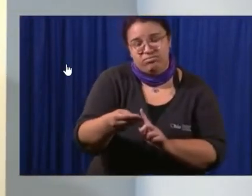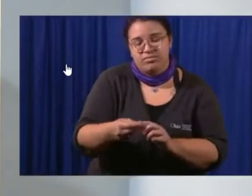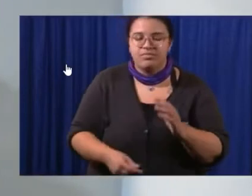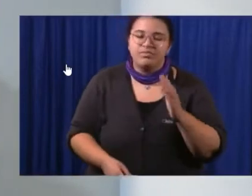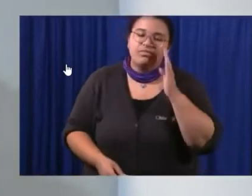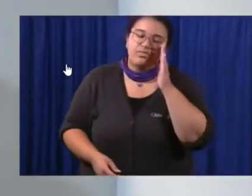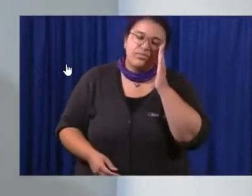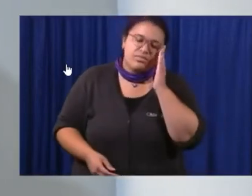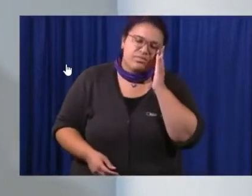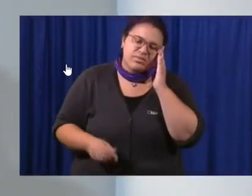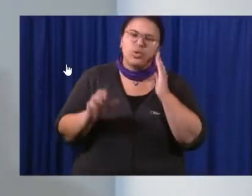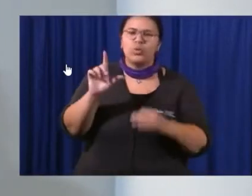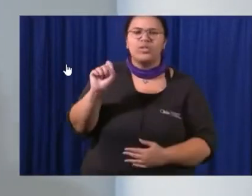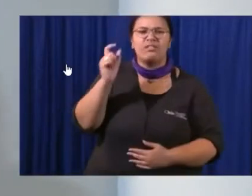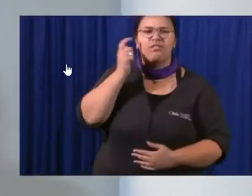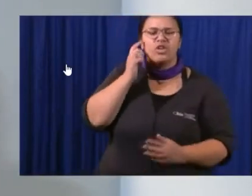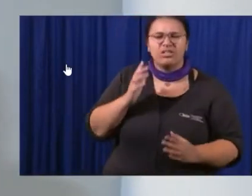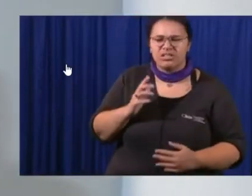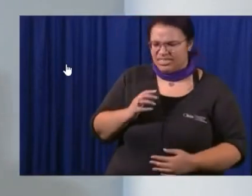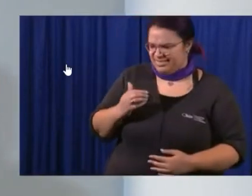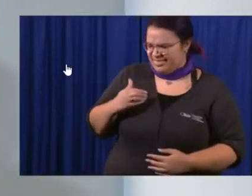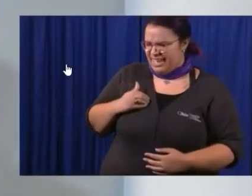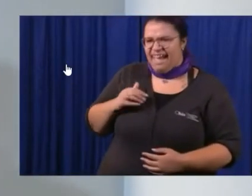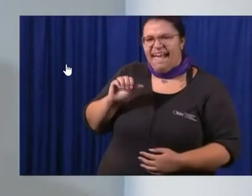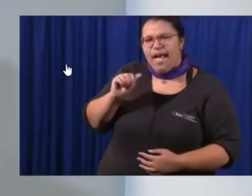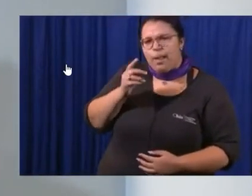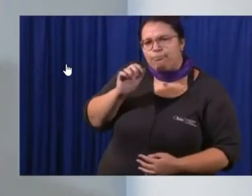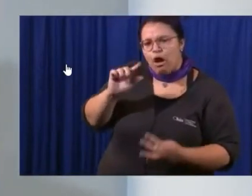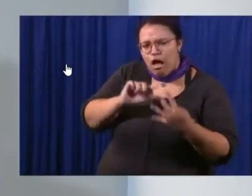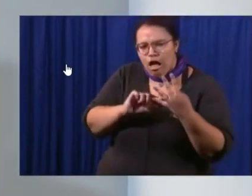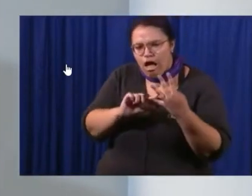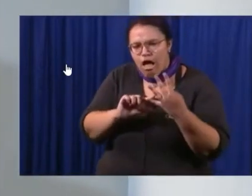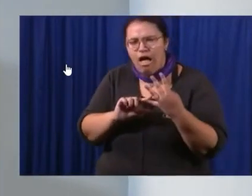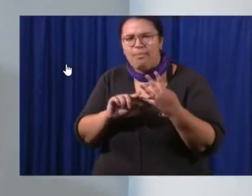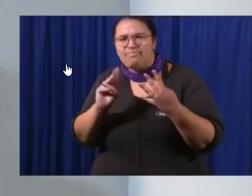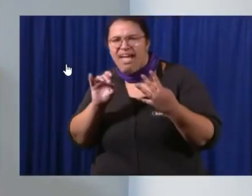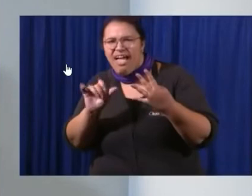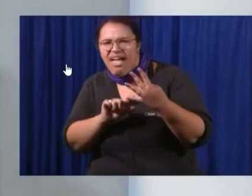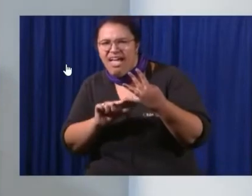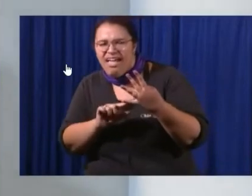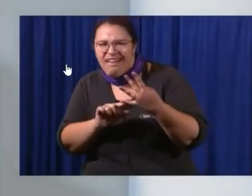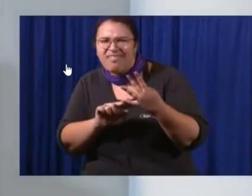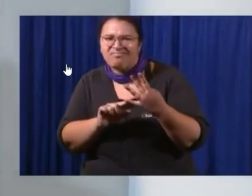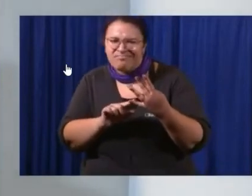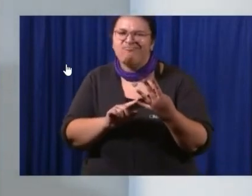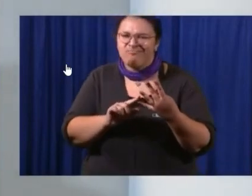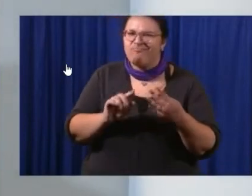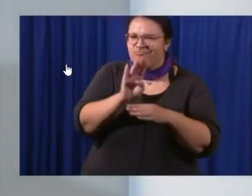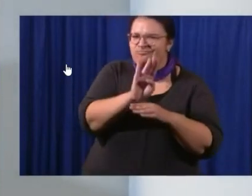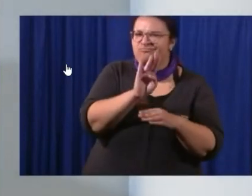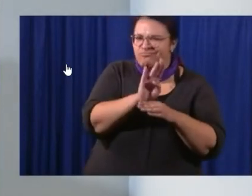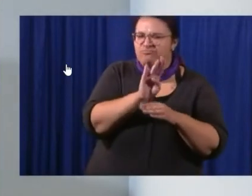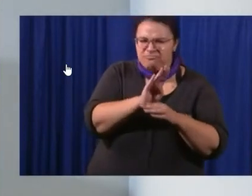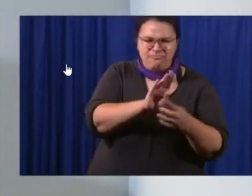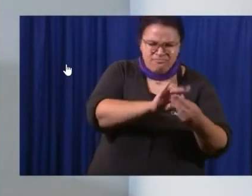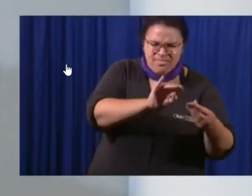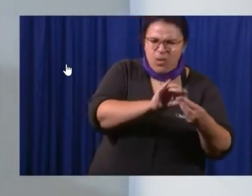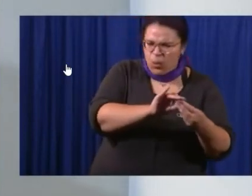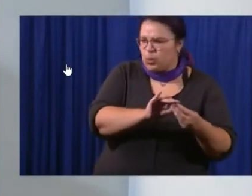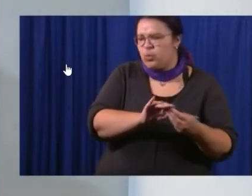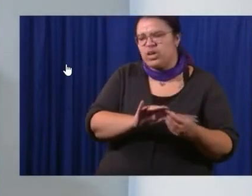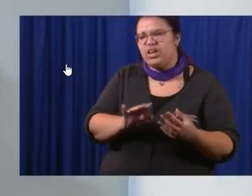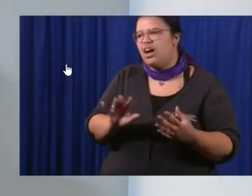we looked at this, and just want to recall some of the things we heard at that time. We heard it from retailers and businesses about customers,